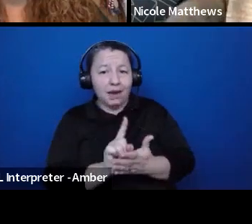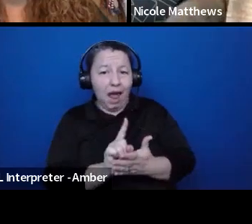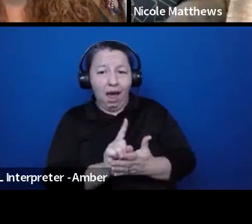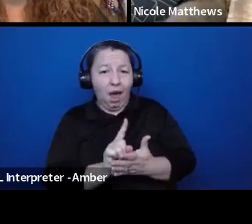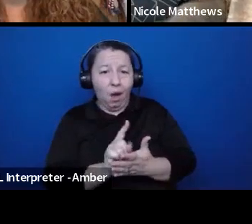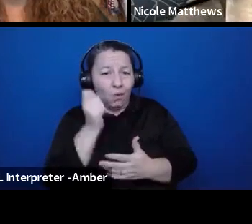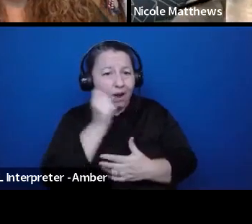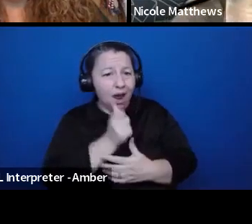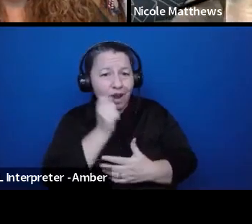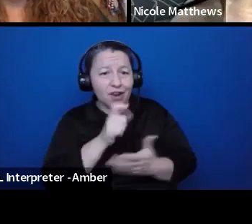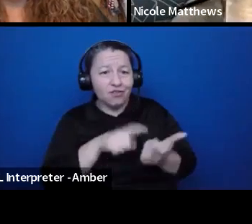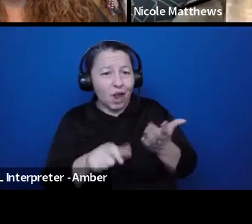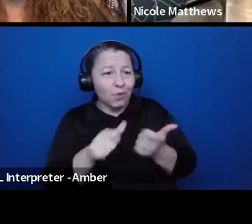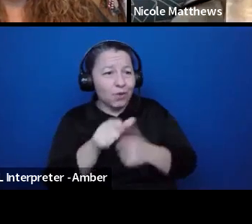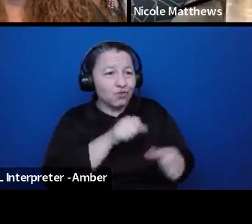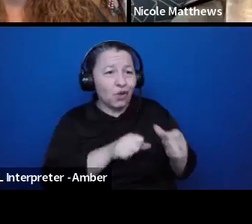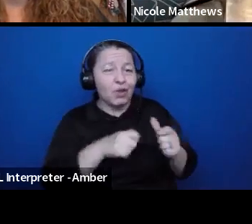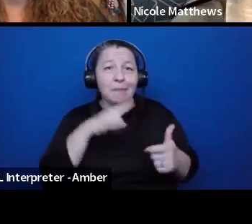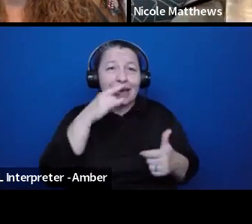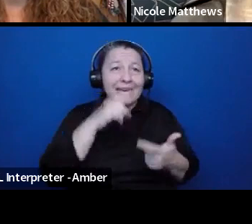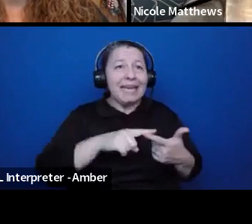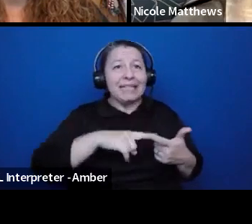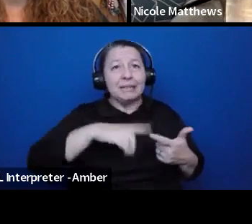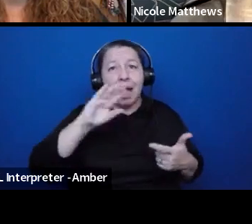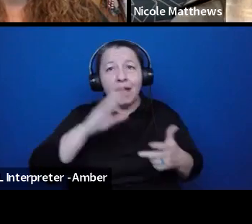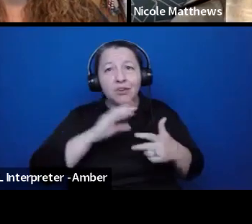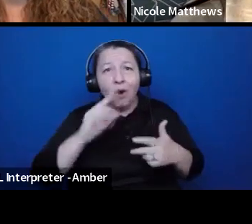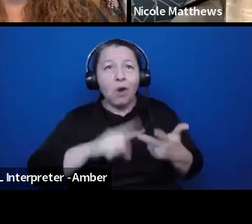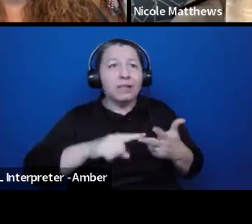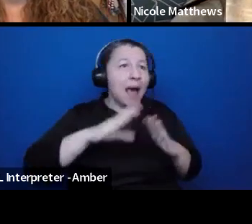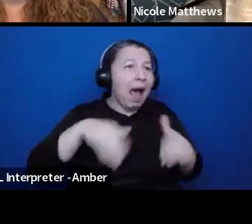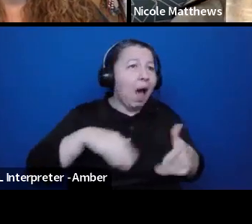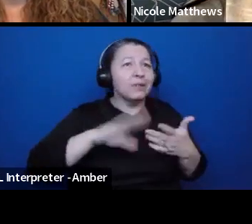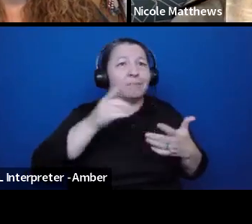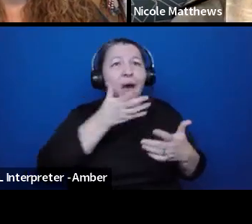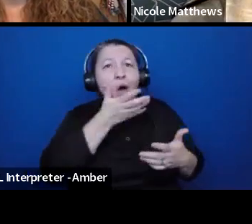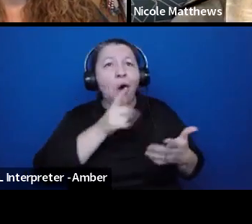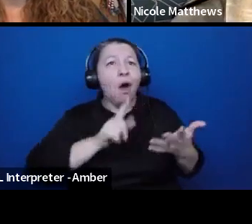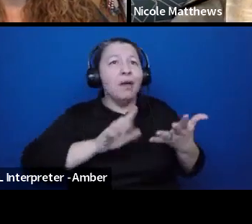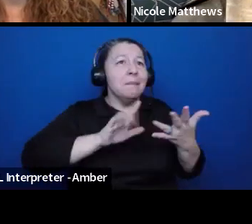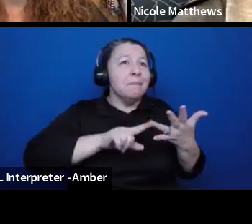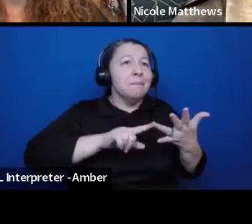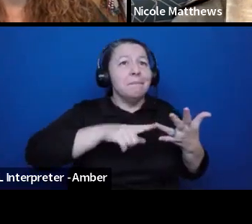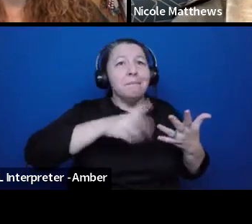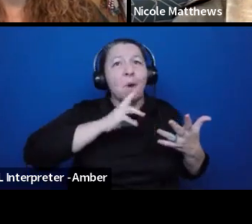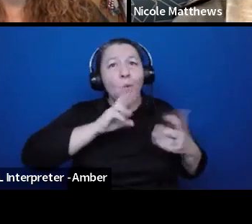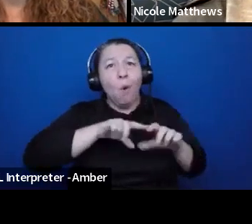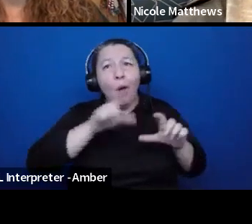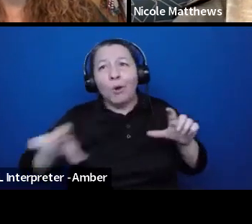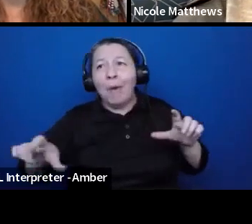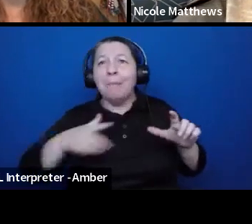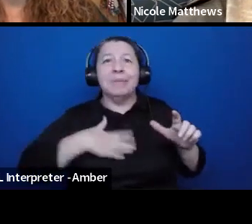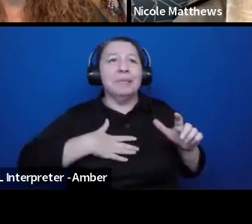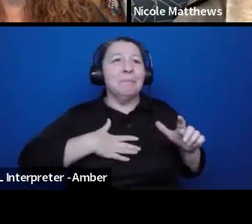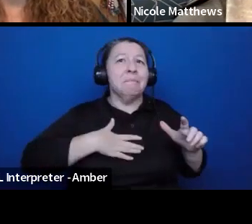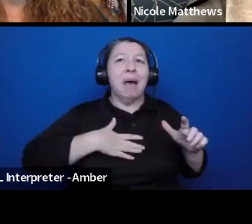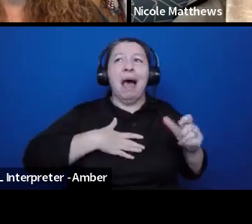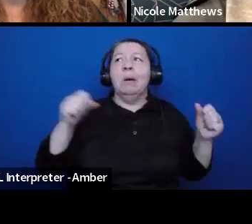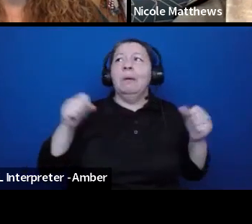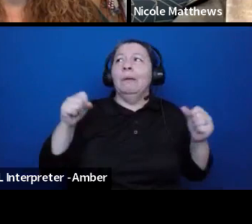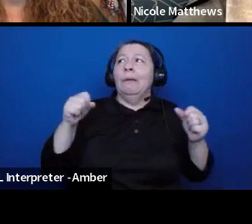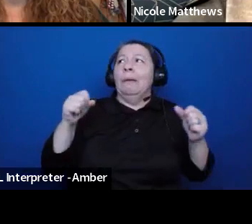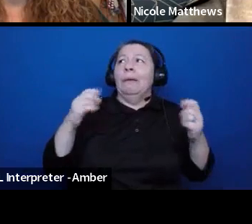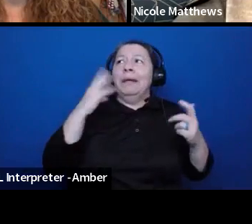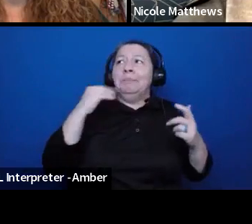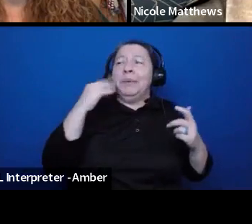kids, my dogs, my house, my lawn, my water pipes, winter, fuel, all the things, just to like be with each other